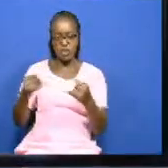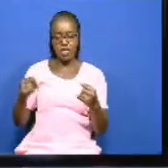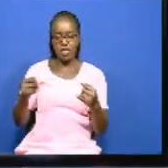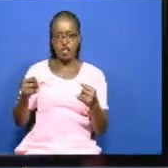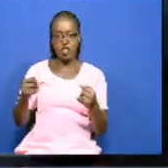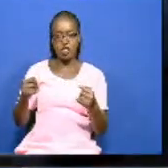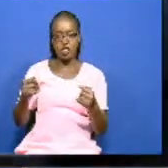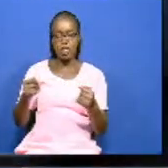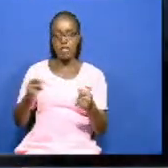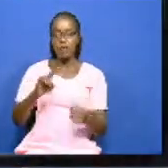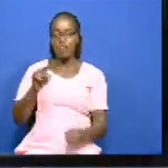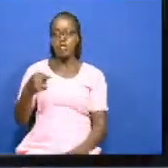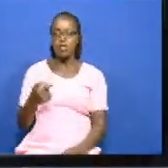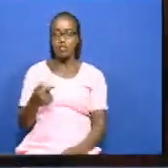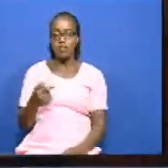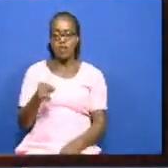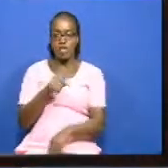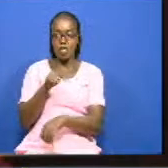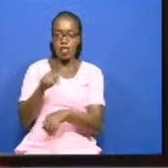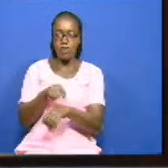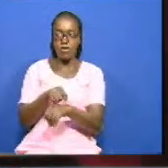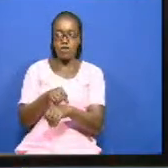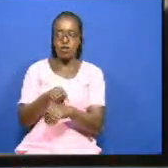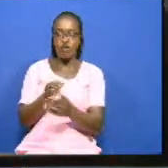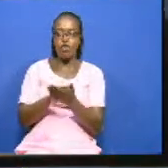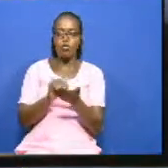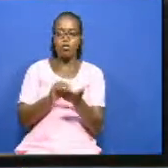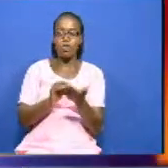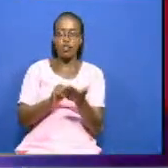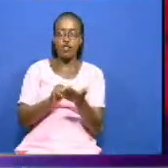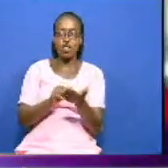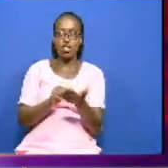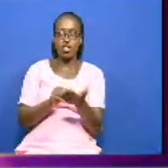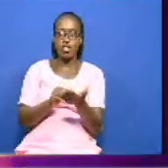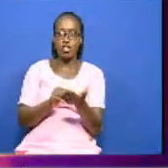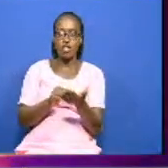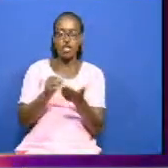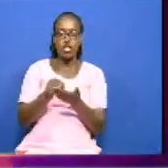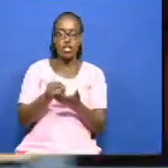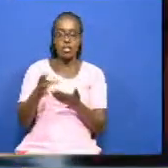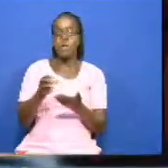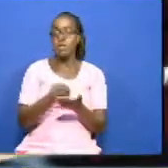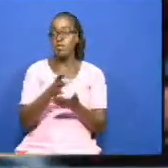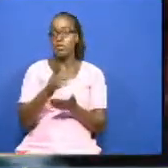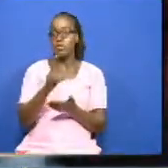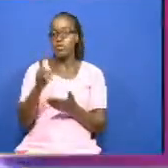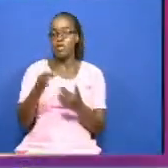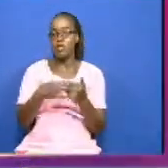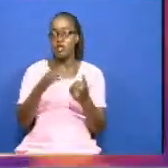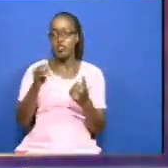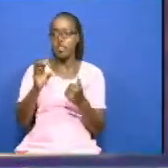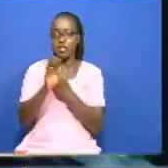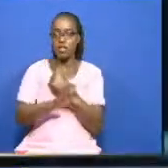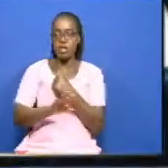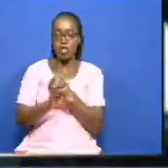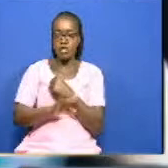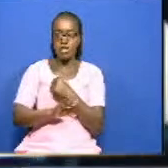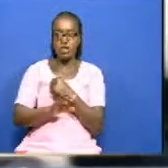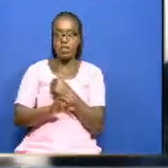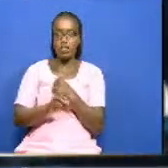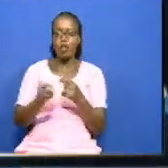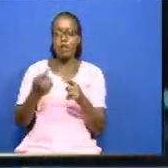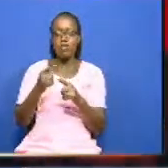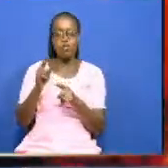some 1,000 hours of on-demand content. The platform will be distributed in 180 countries, a first for